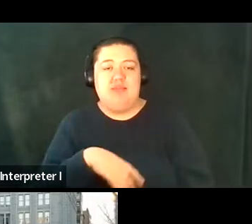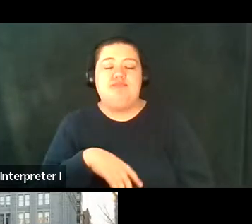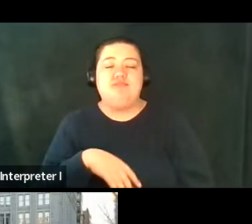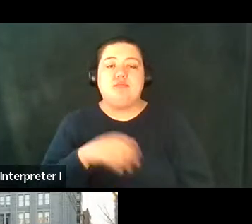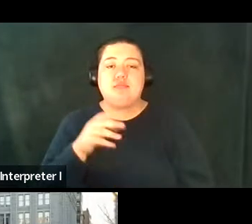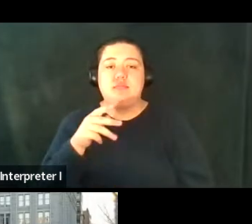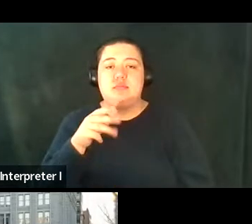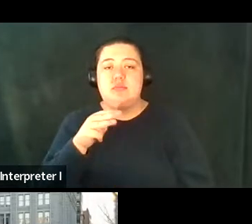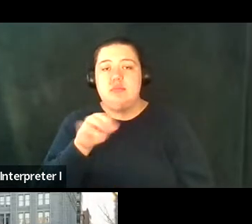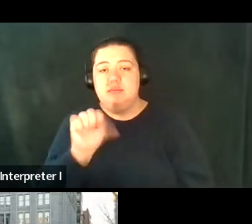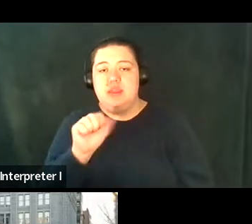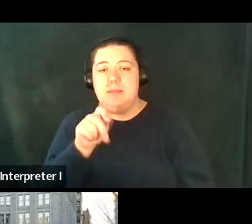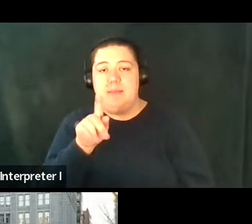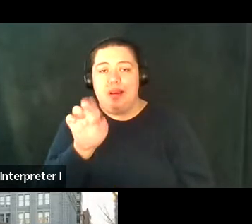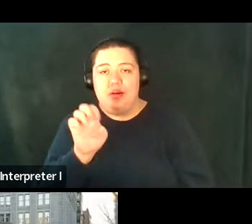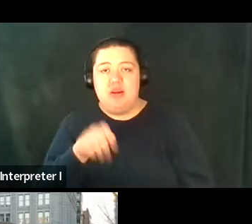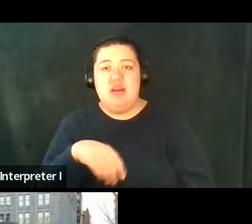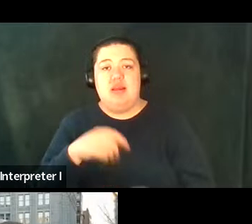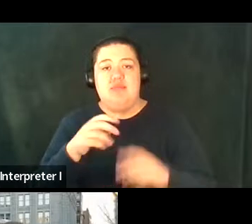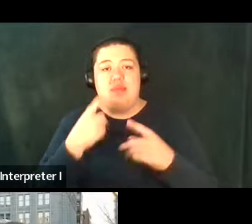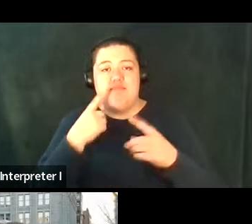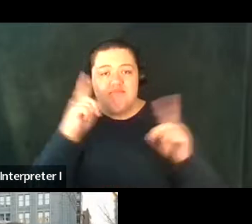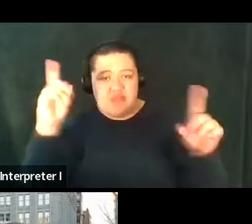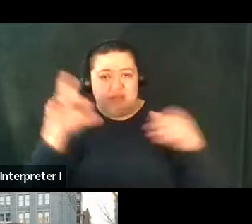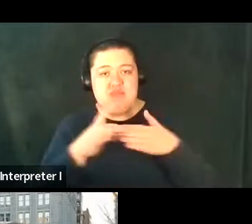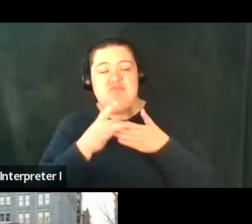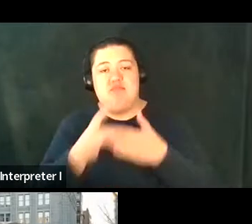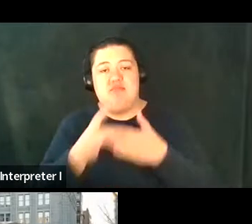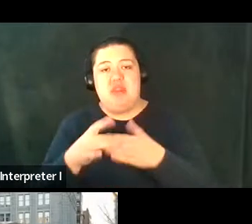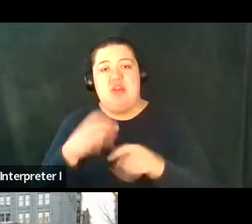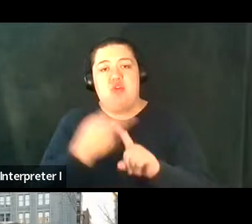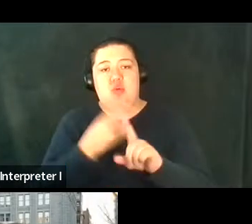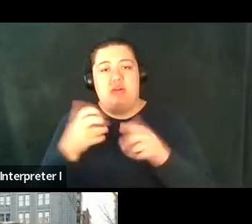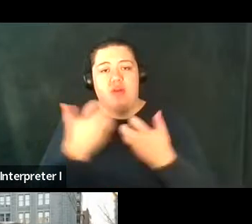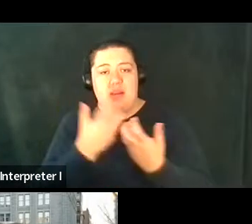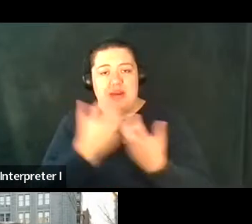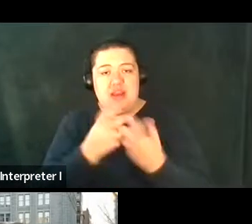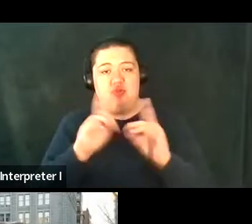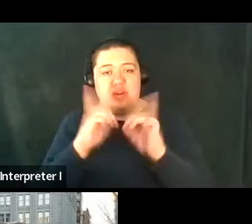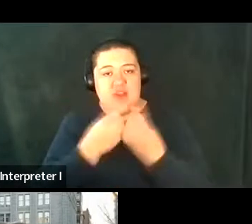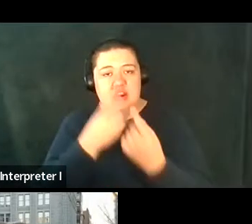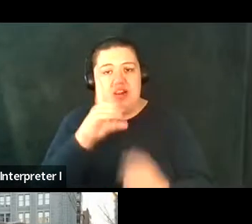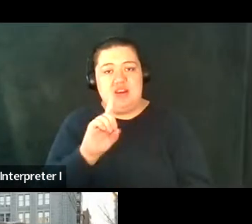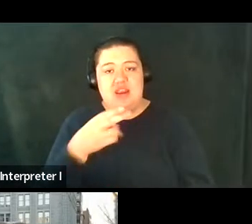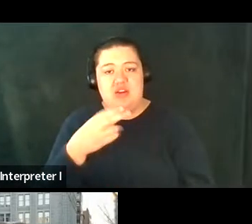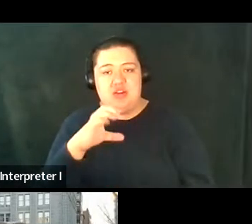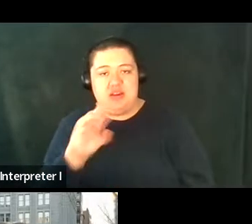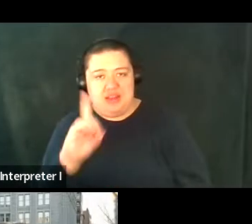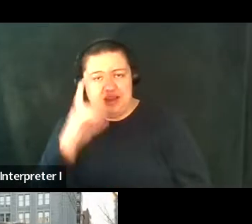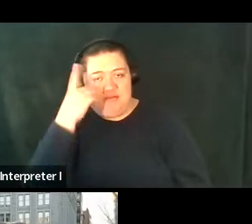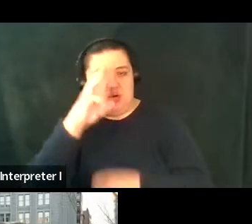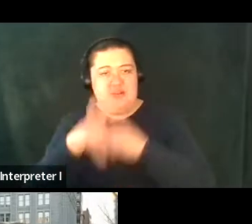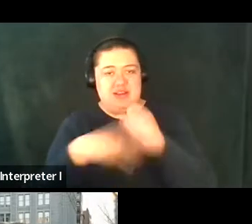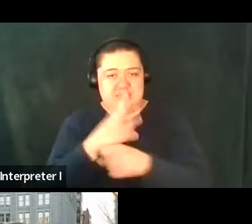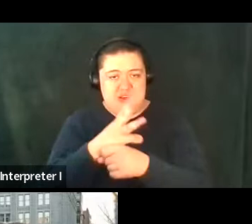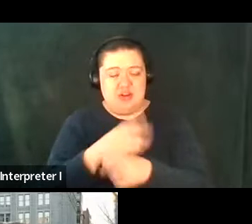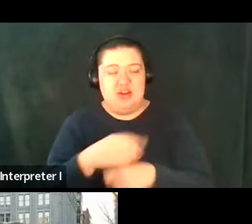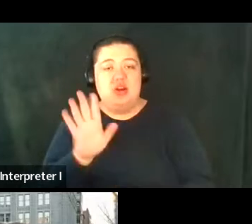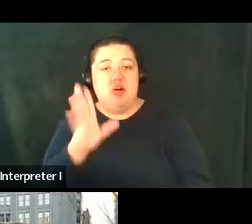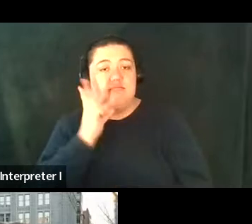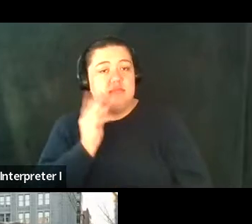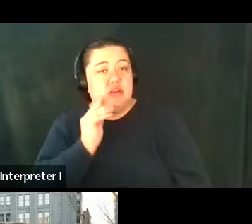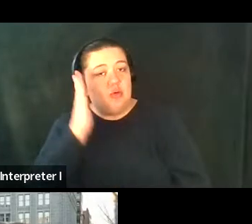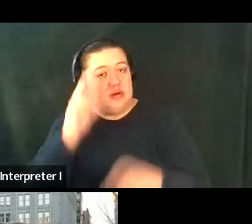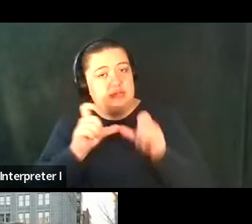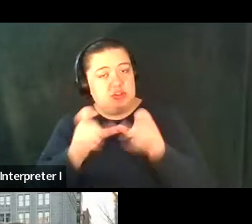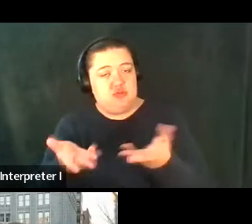Pear has effectively led the rental accommodations division at DHCD for 6 years. Her expertise will continue to serve